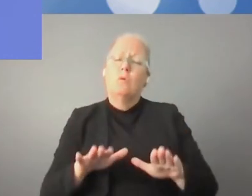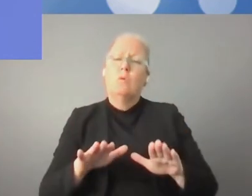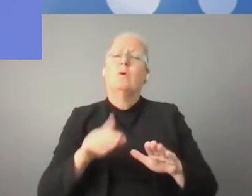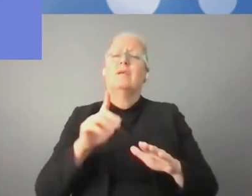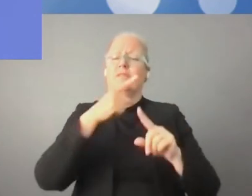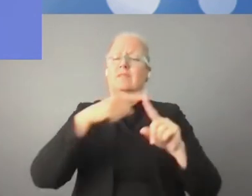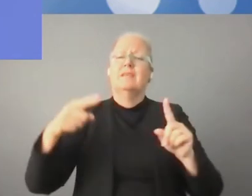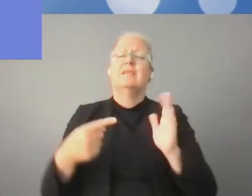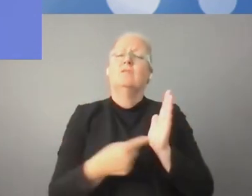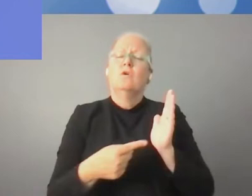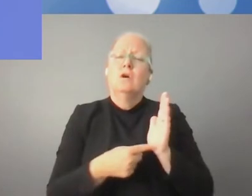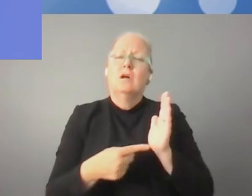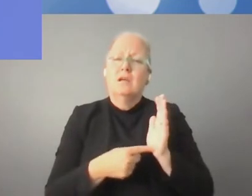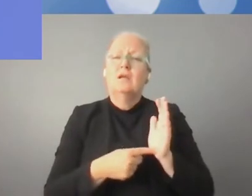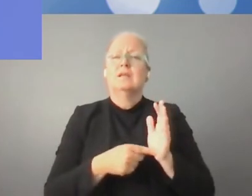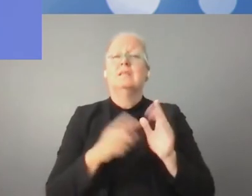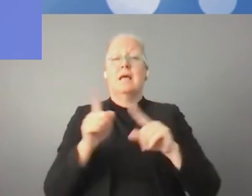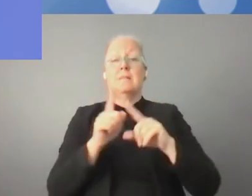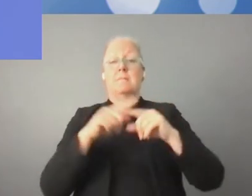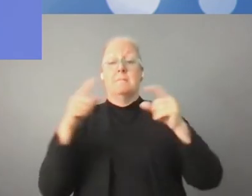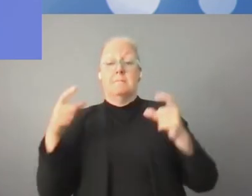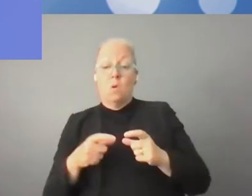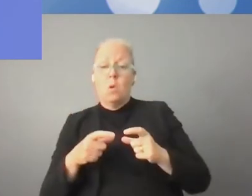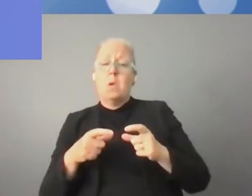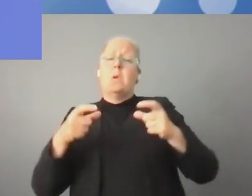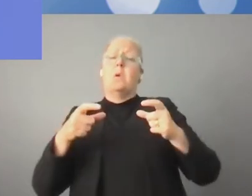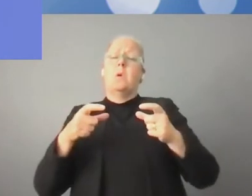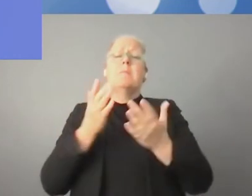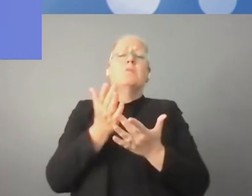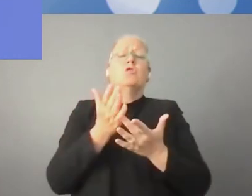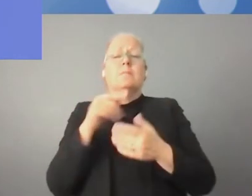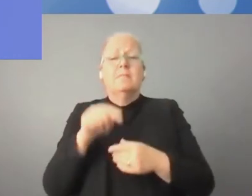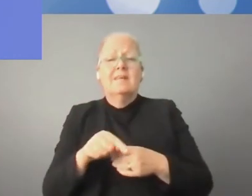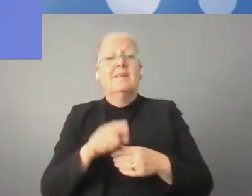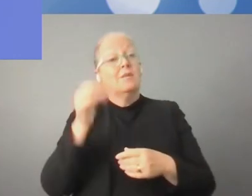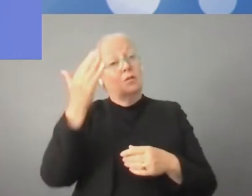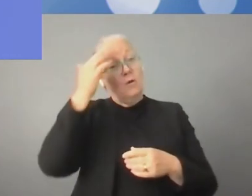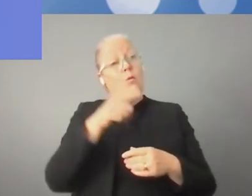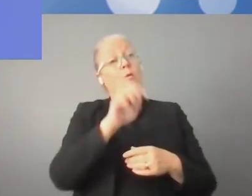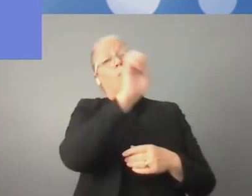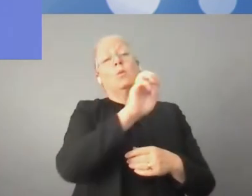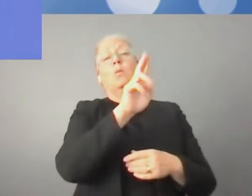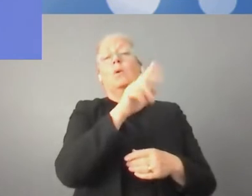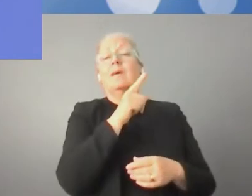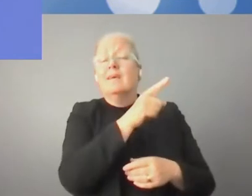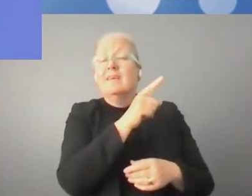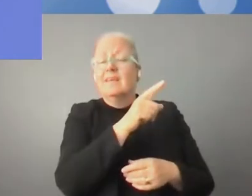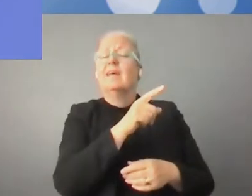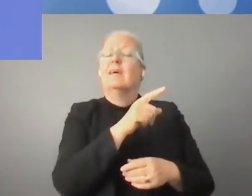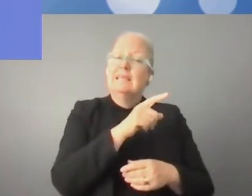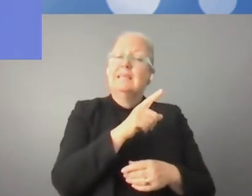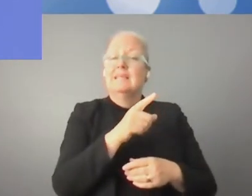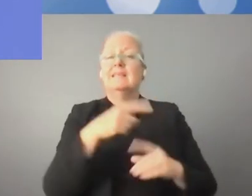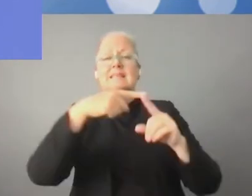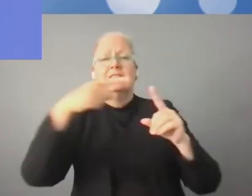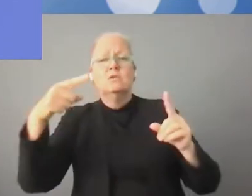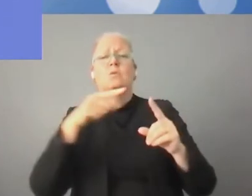by small and medium-sized businesses because we see that continuous on the european level as you may know we do have this digital society and economy